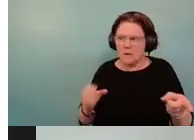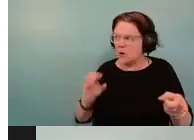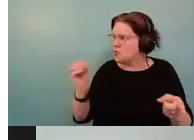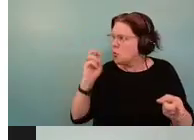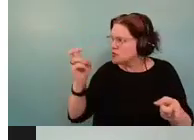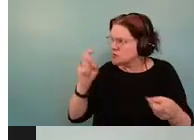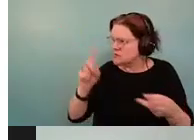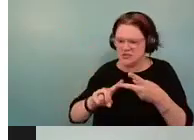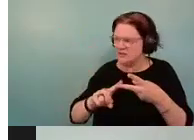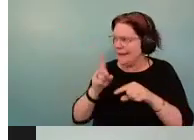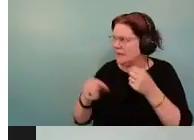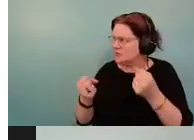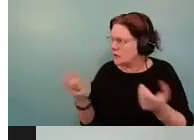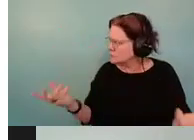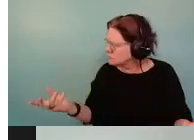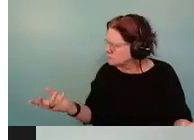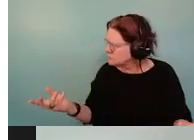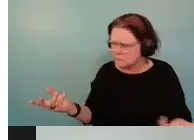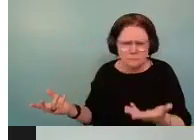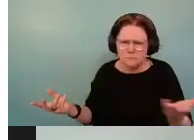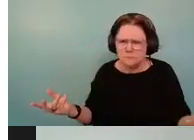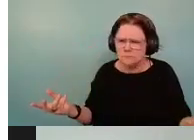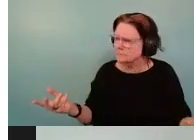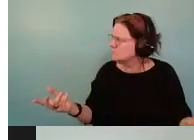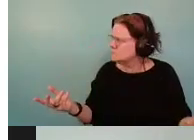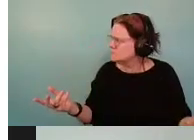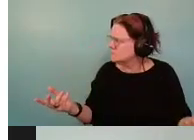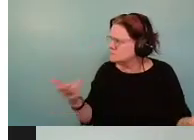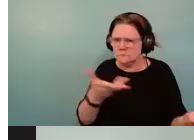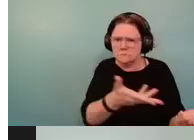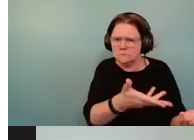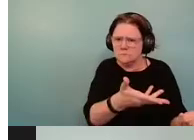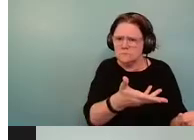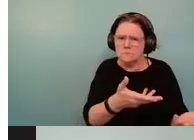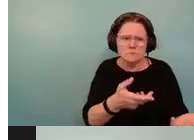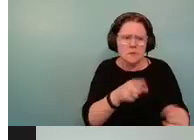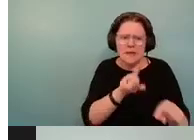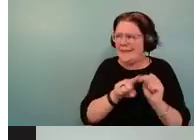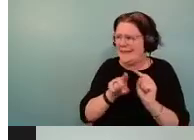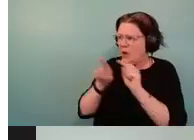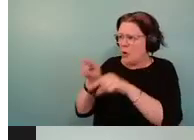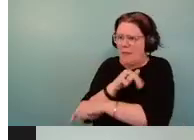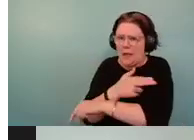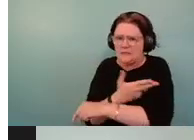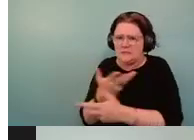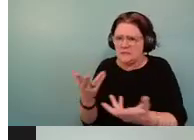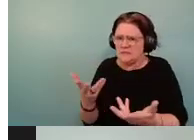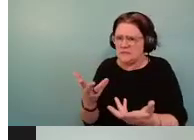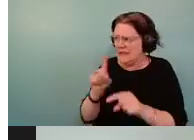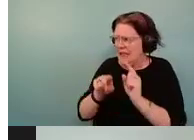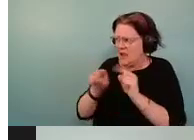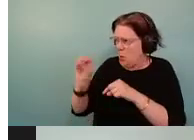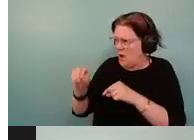to transportation and they don't have a way to either get to the hospital or your office or talk to